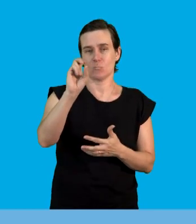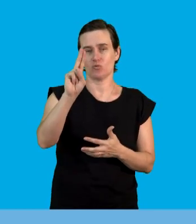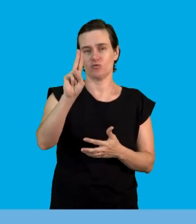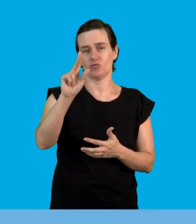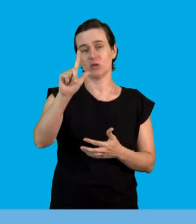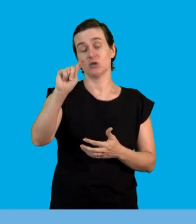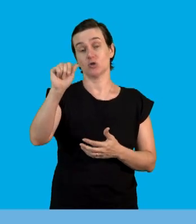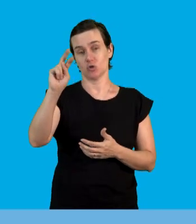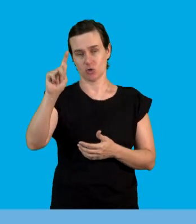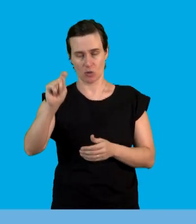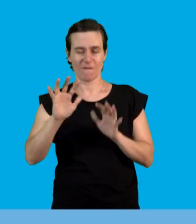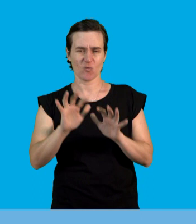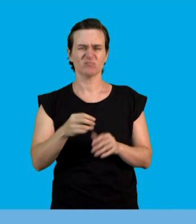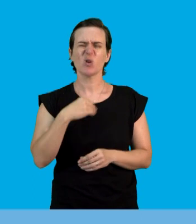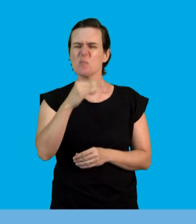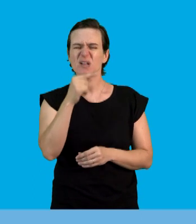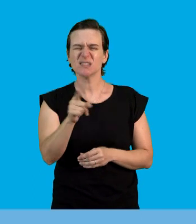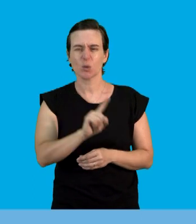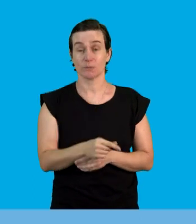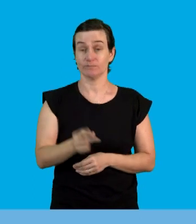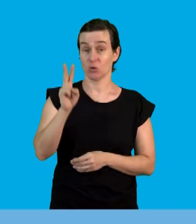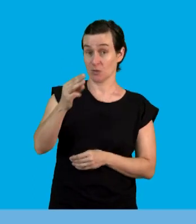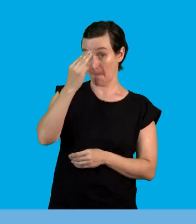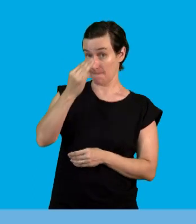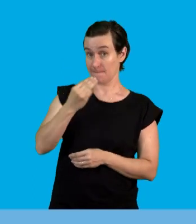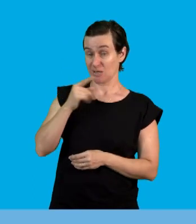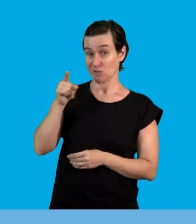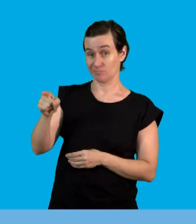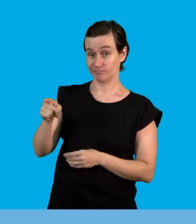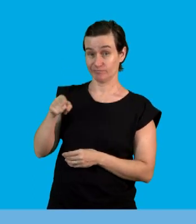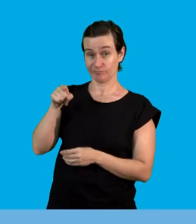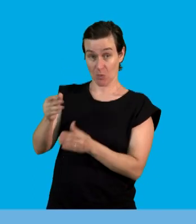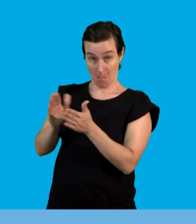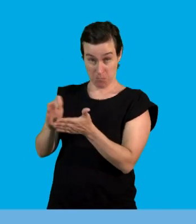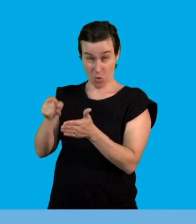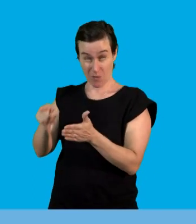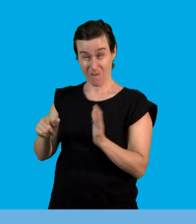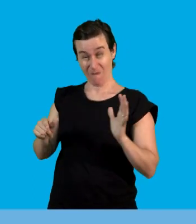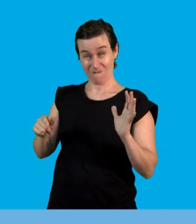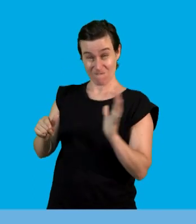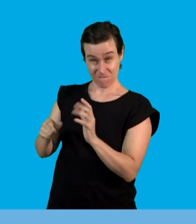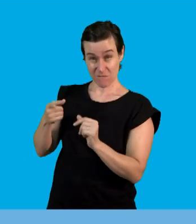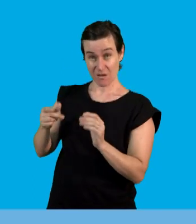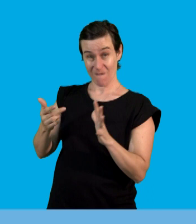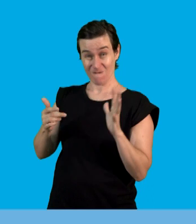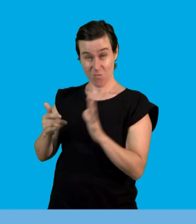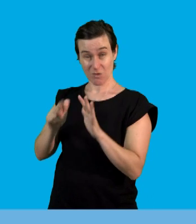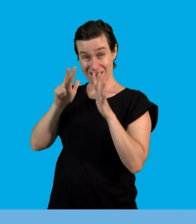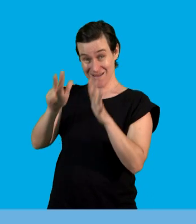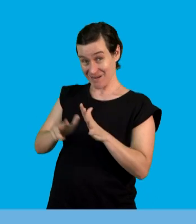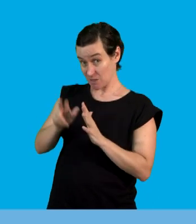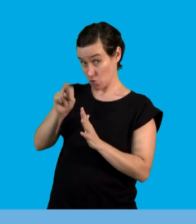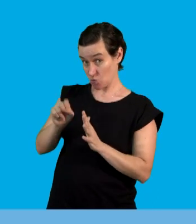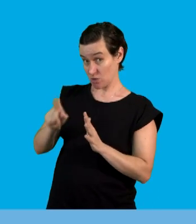that? On this picture that we have here, there's a force of 18 newtons that is exerted onto the book into a certain direction to the